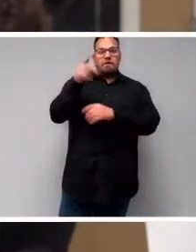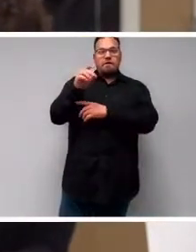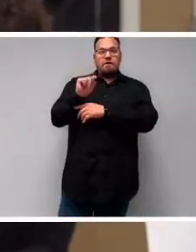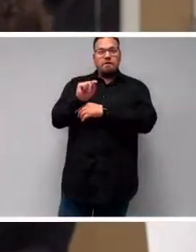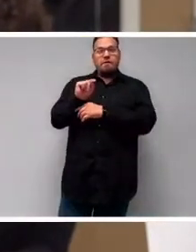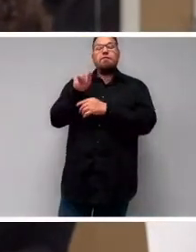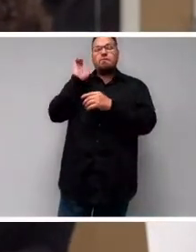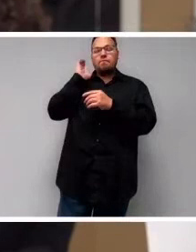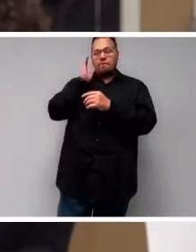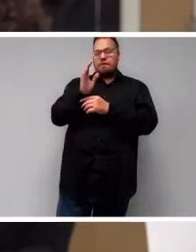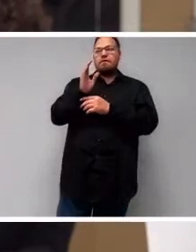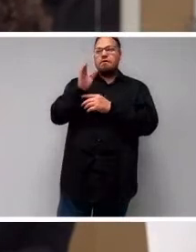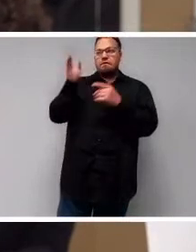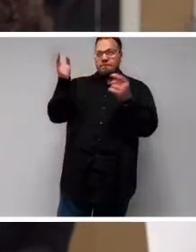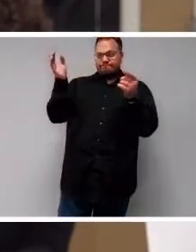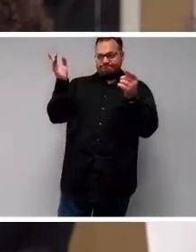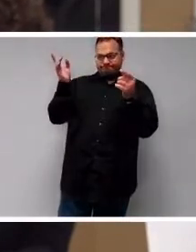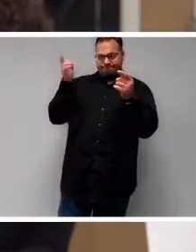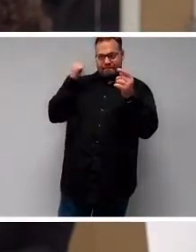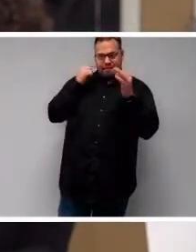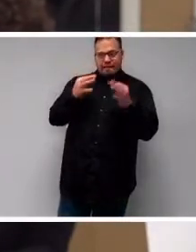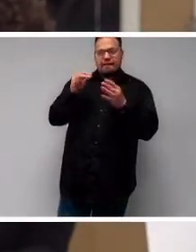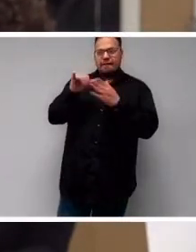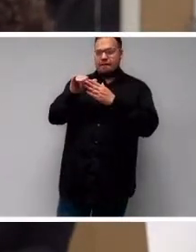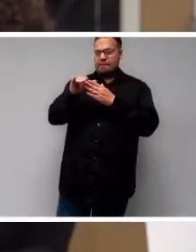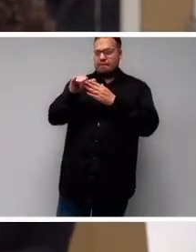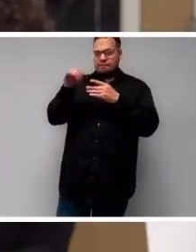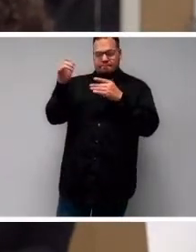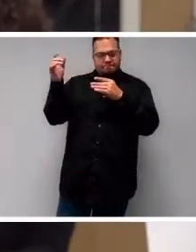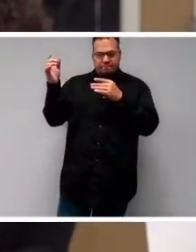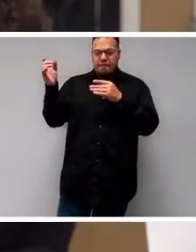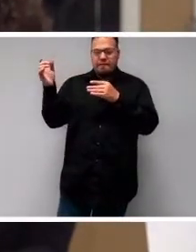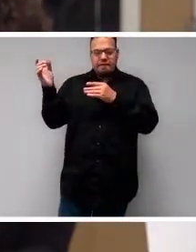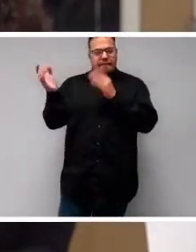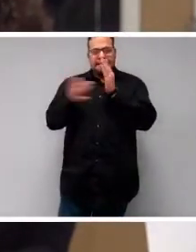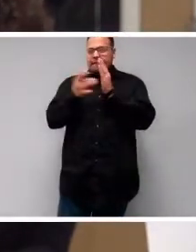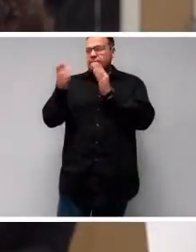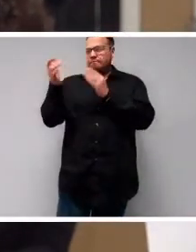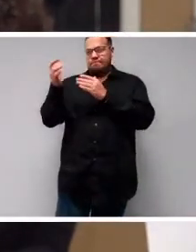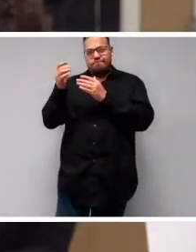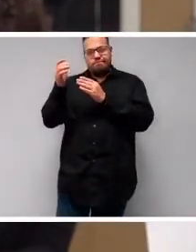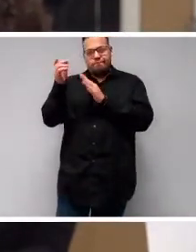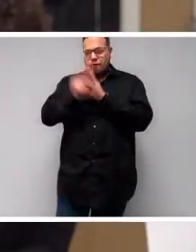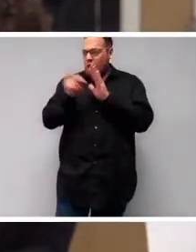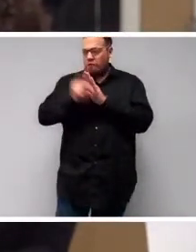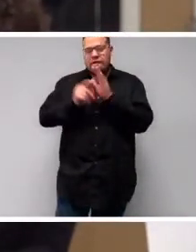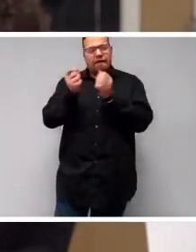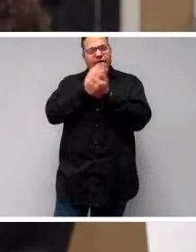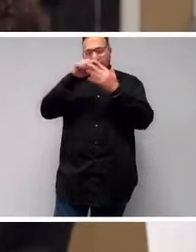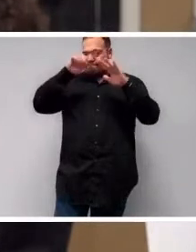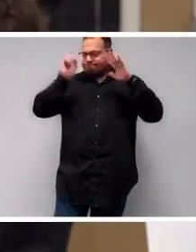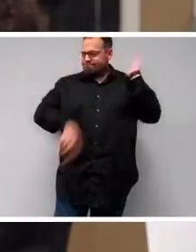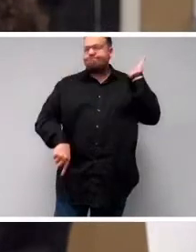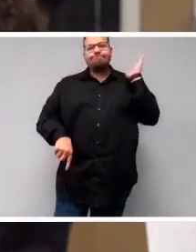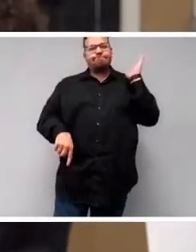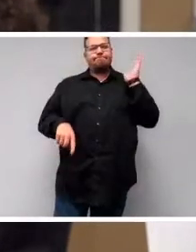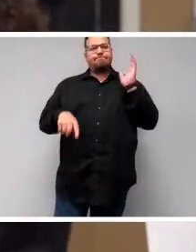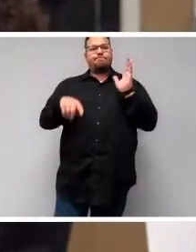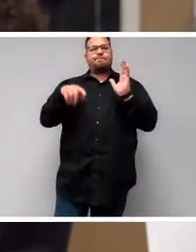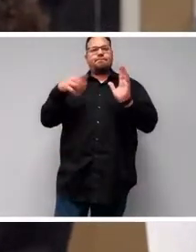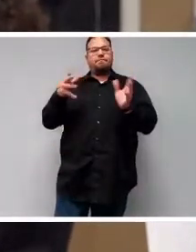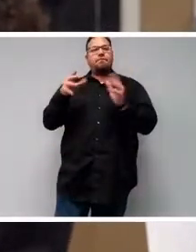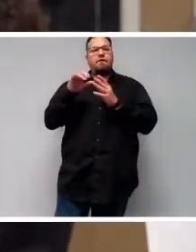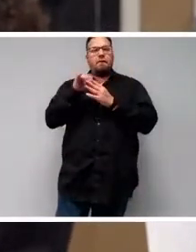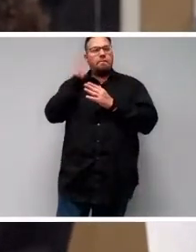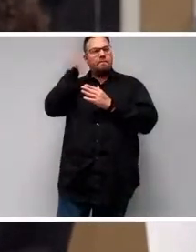the means, methods, techniques, protocols, PPE, all that stuff. And so it would be an